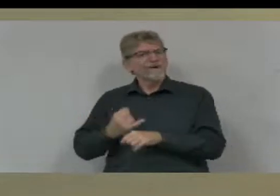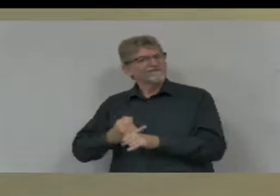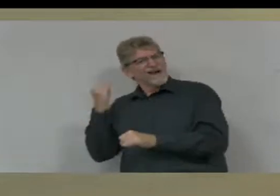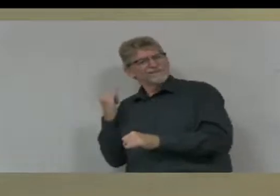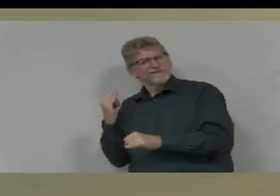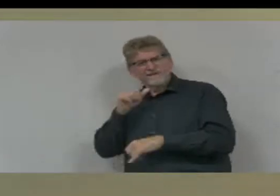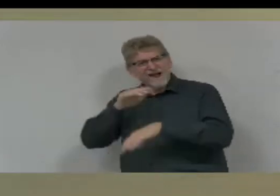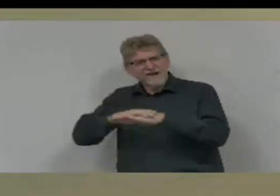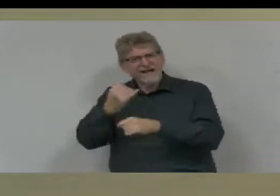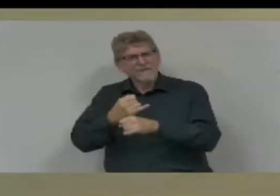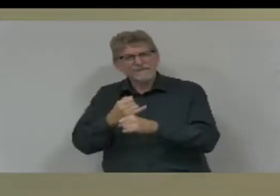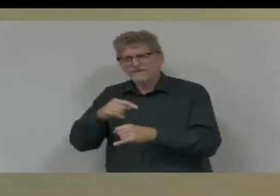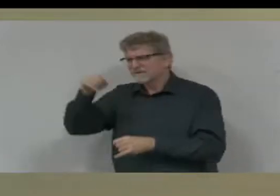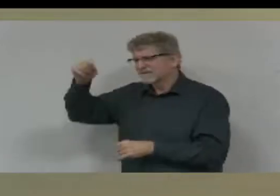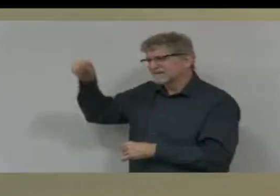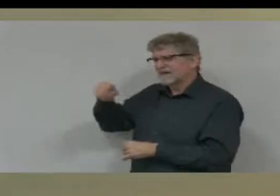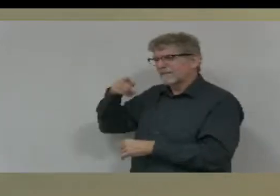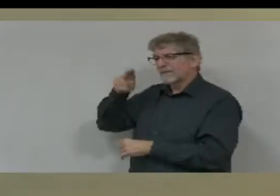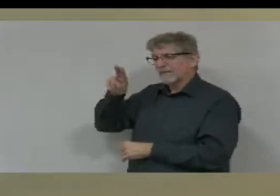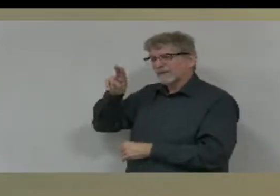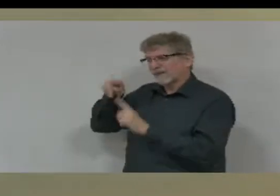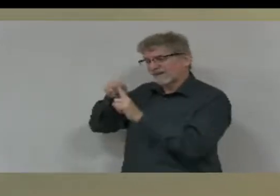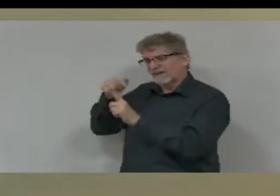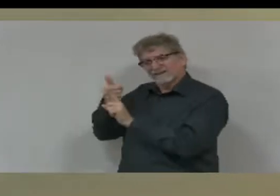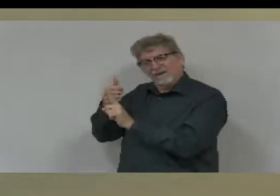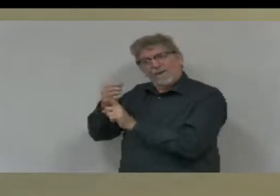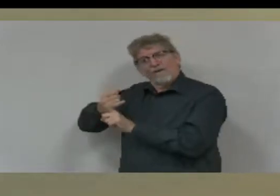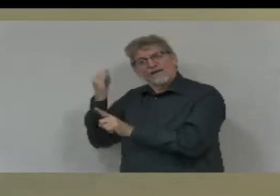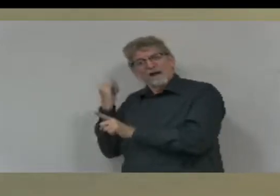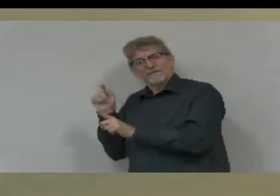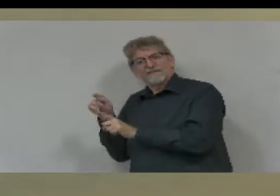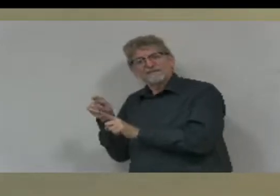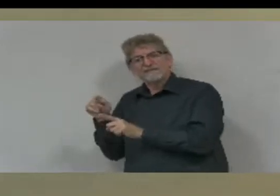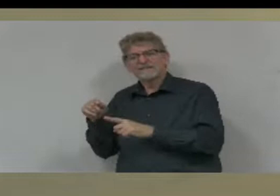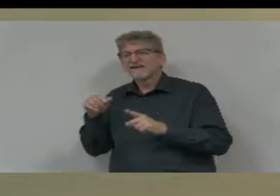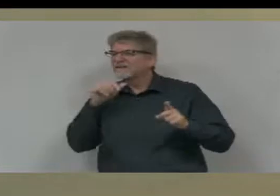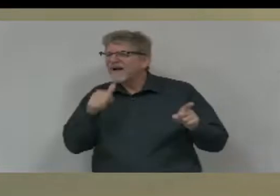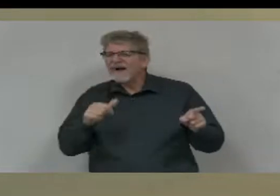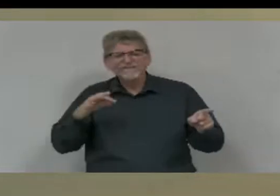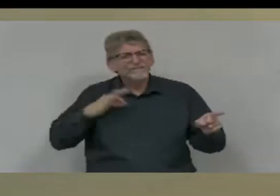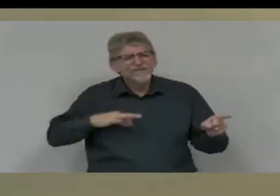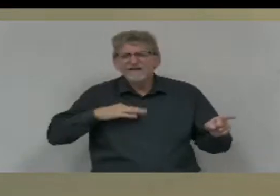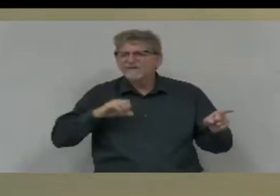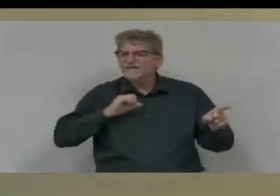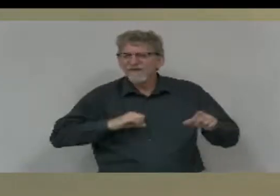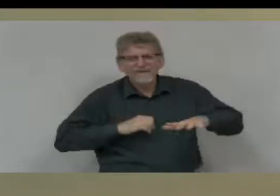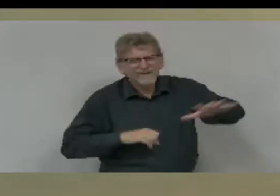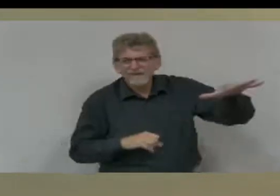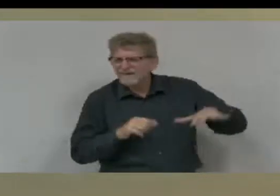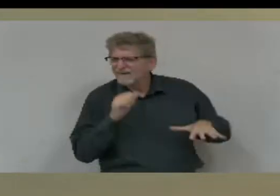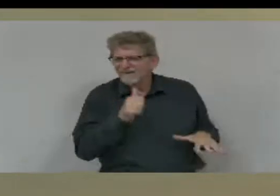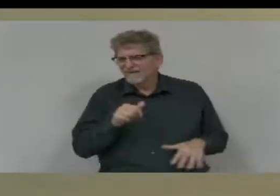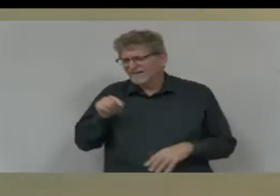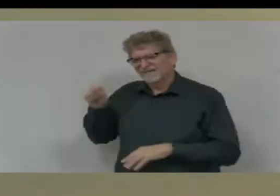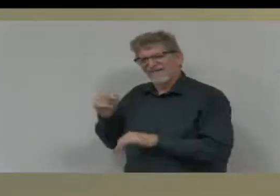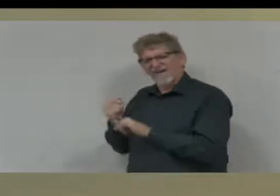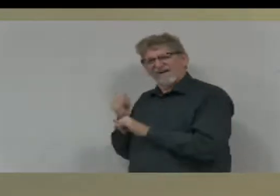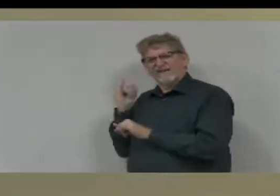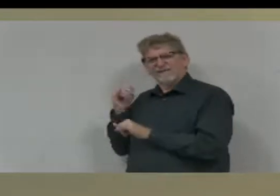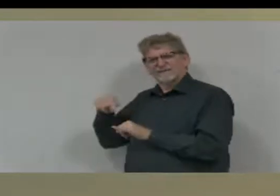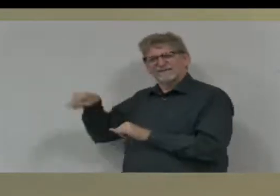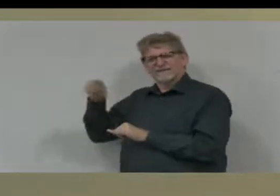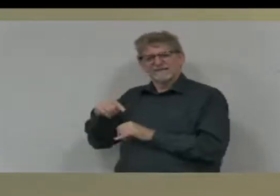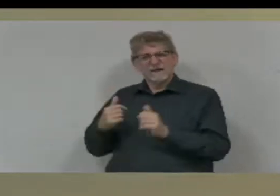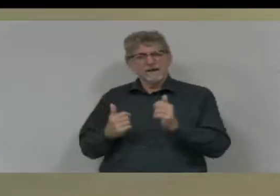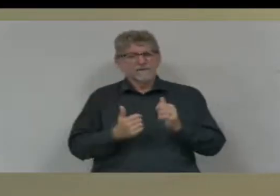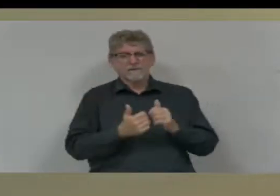a particular, fraternity, sorority, or co-op life. We have had a couple there, but it's not been the majority. So I'm thankful for that, because